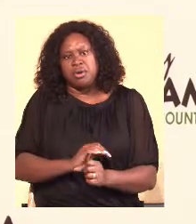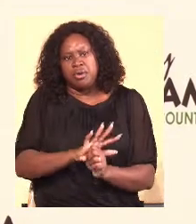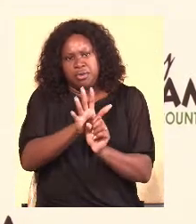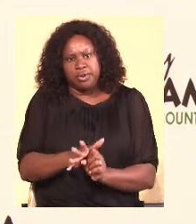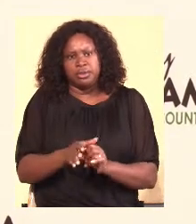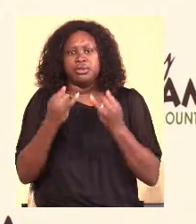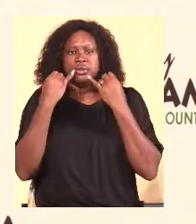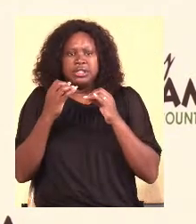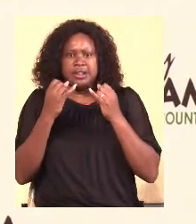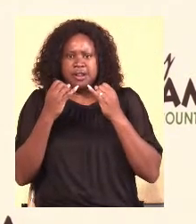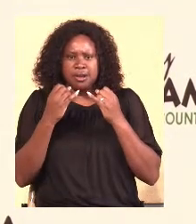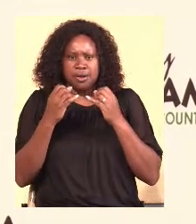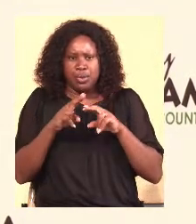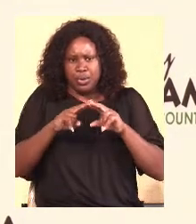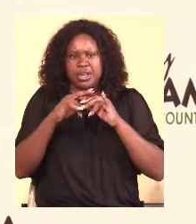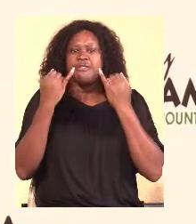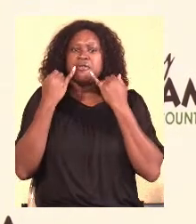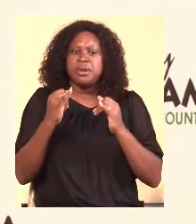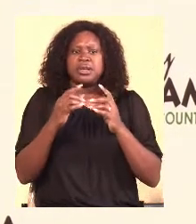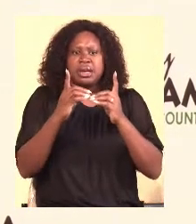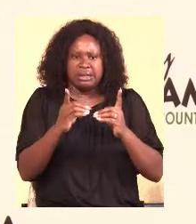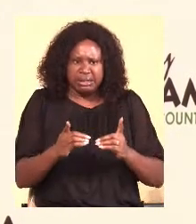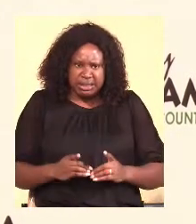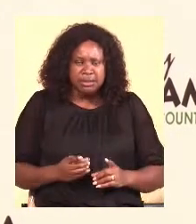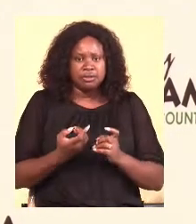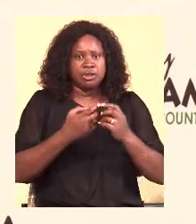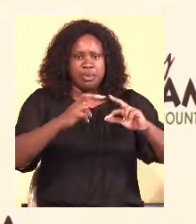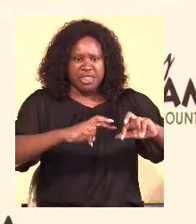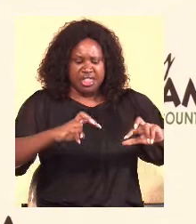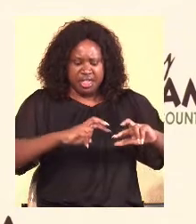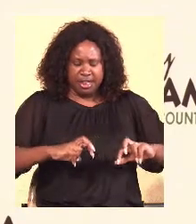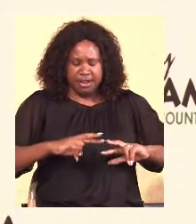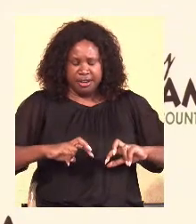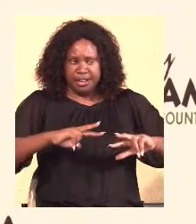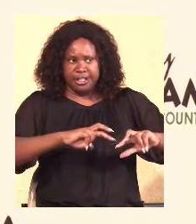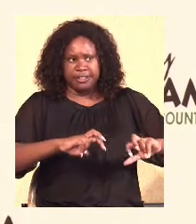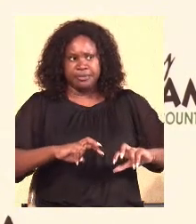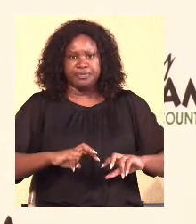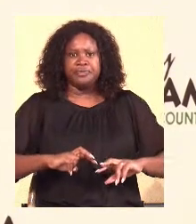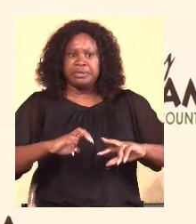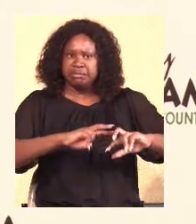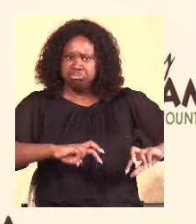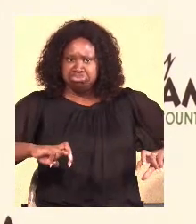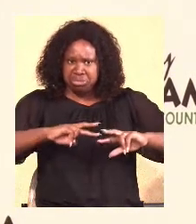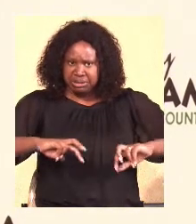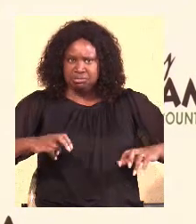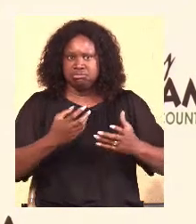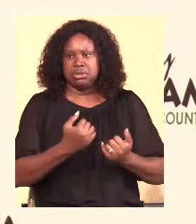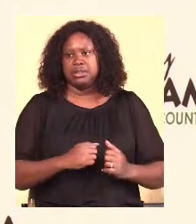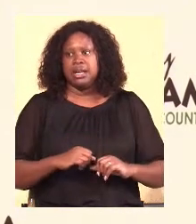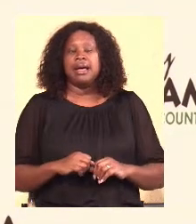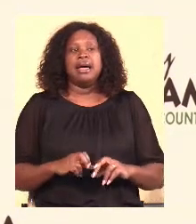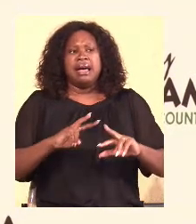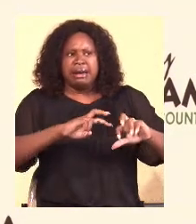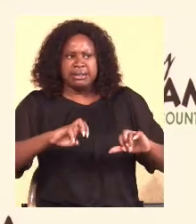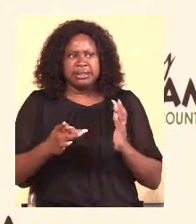and data derived from research. As a higher education sector responsible for research, technology